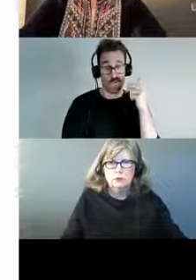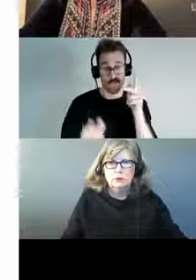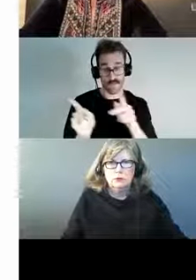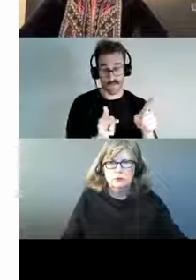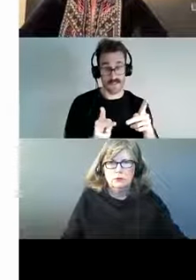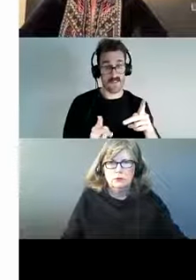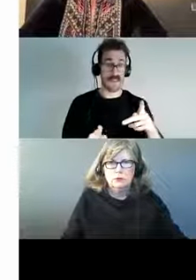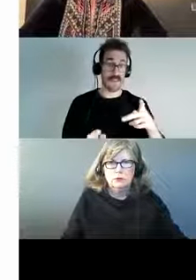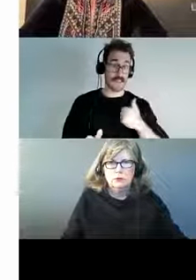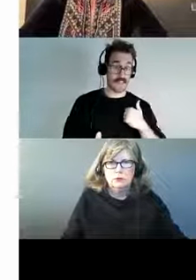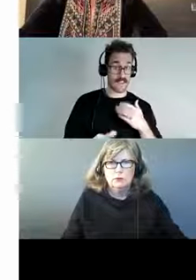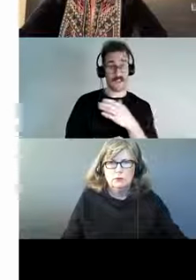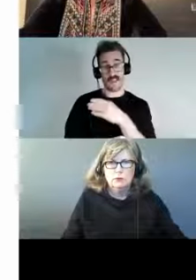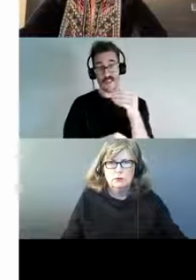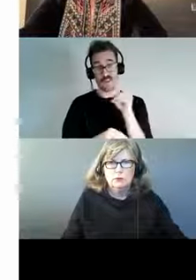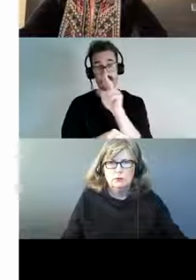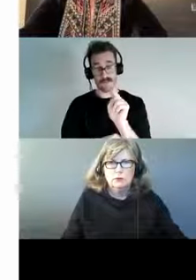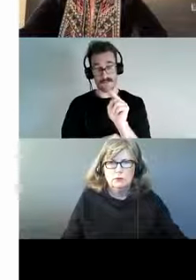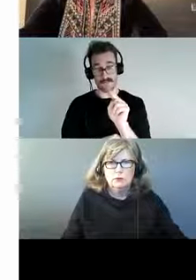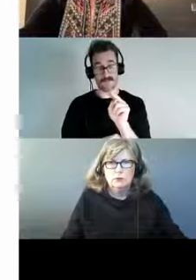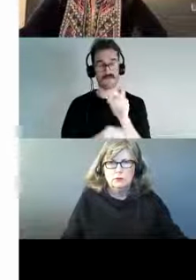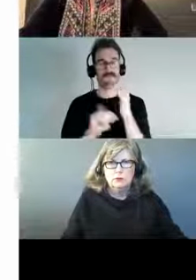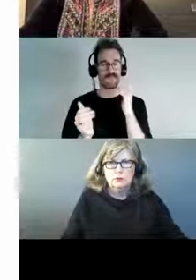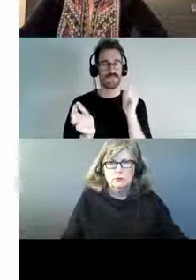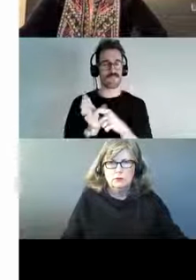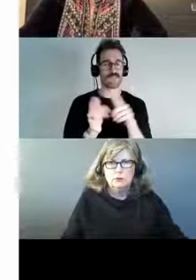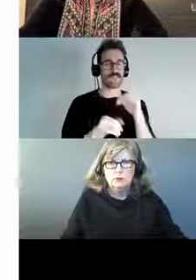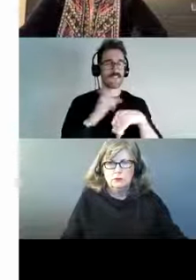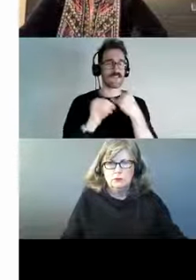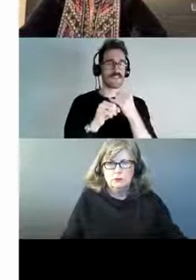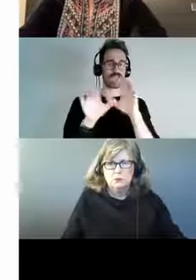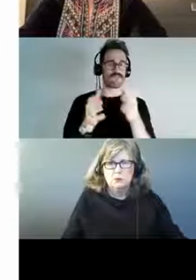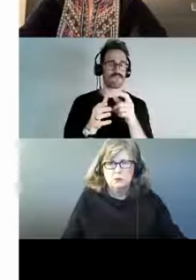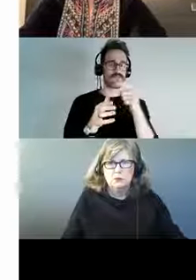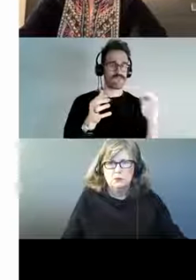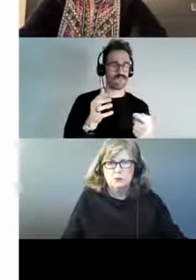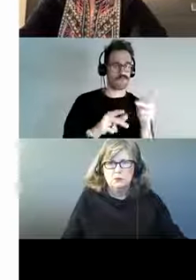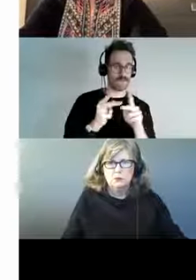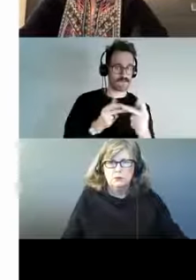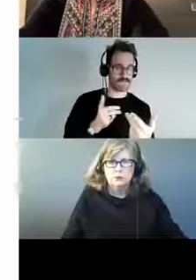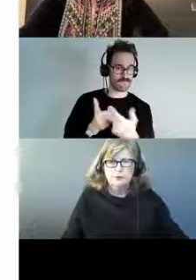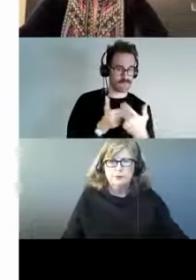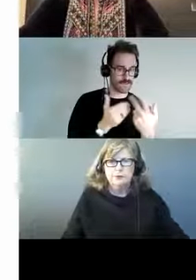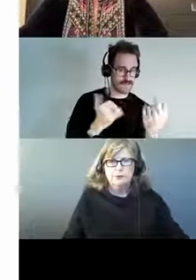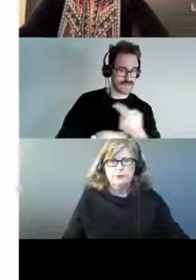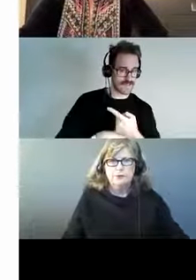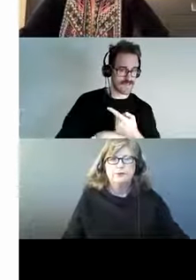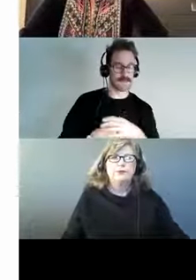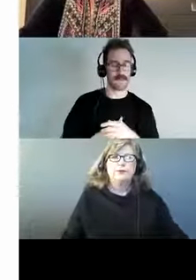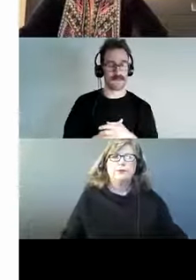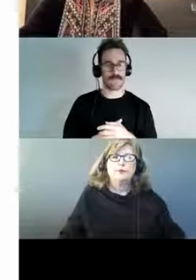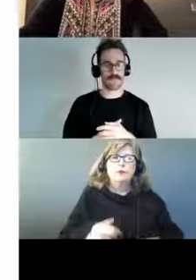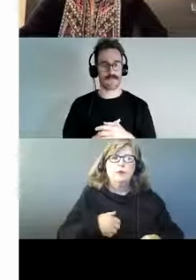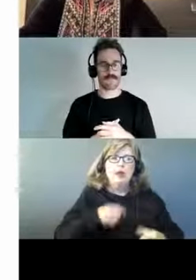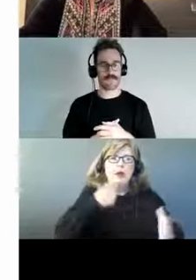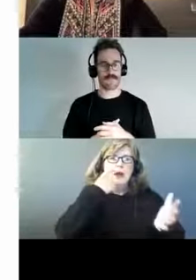Canada. I also want to acknowledge a couple of the international people who are on the call and the webinar.